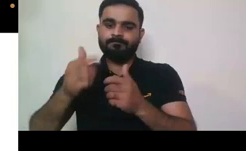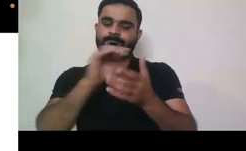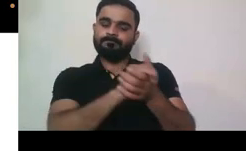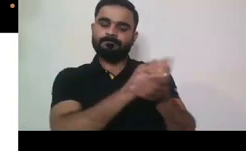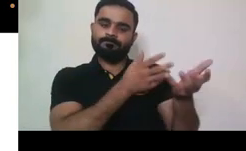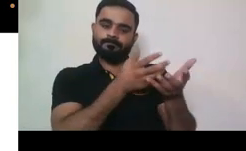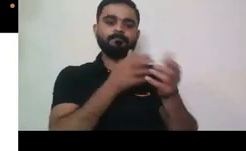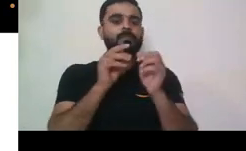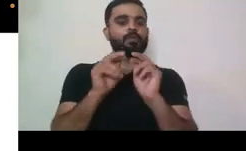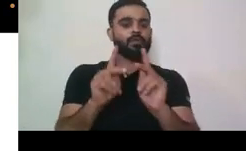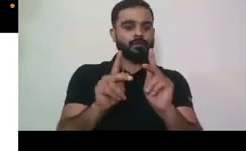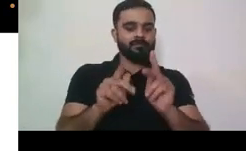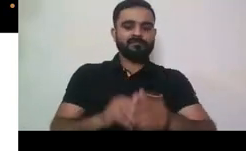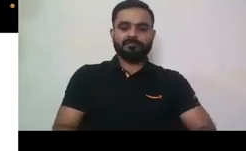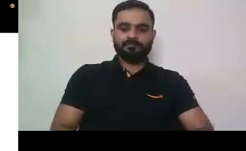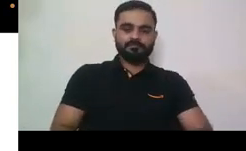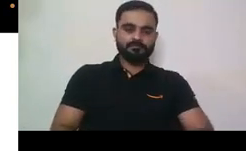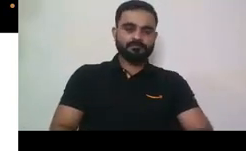Okay.